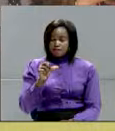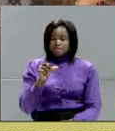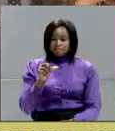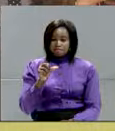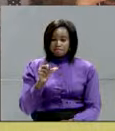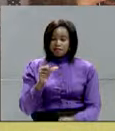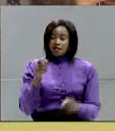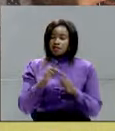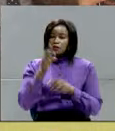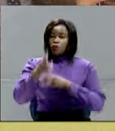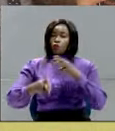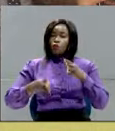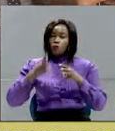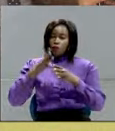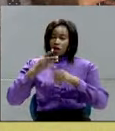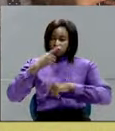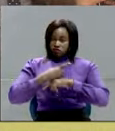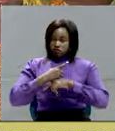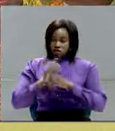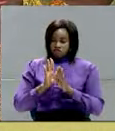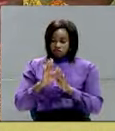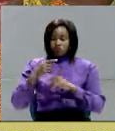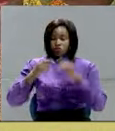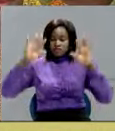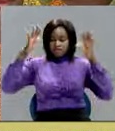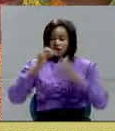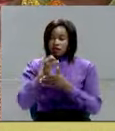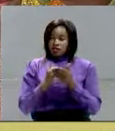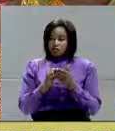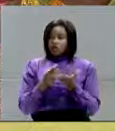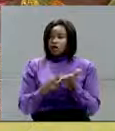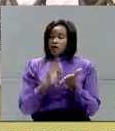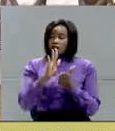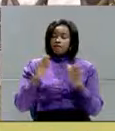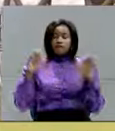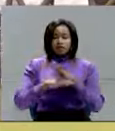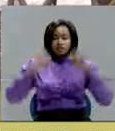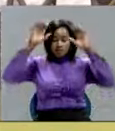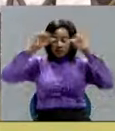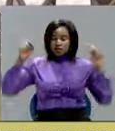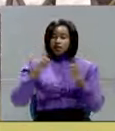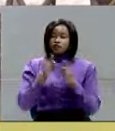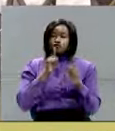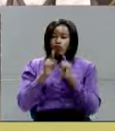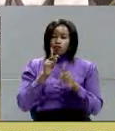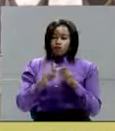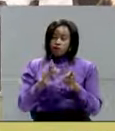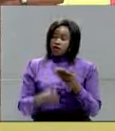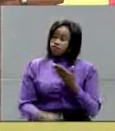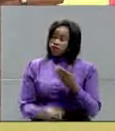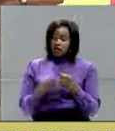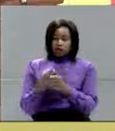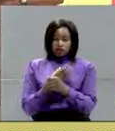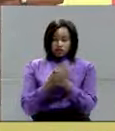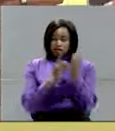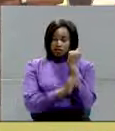which is the world's designated AIDS Day, Uganda's Vice President addresses the gathering in Kayunga District.